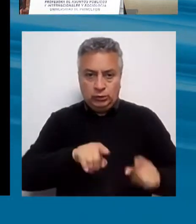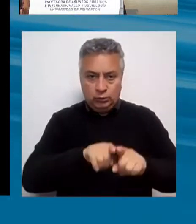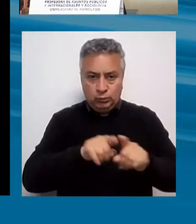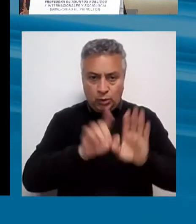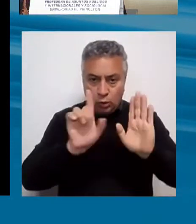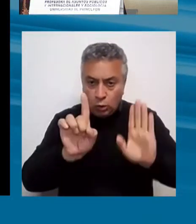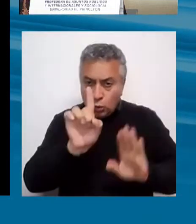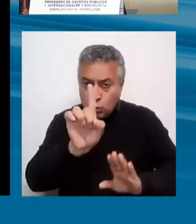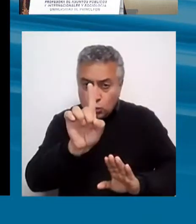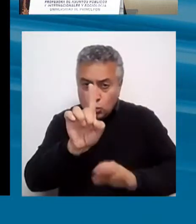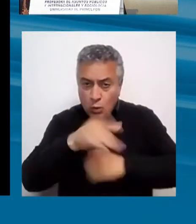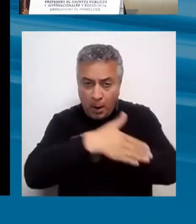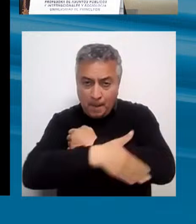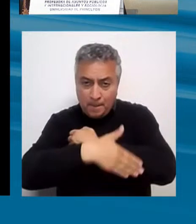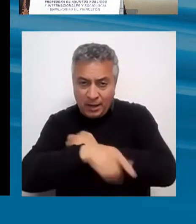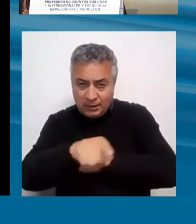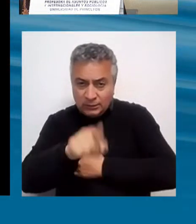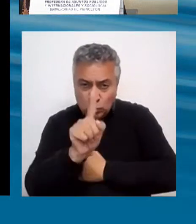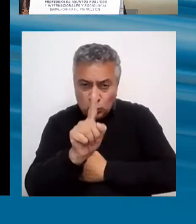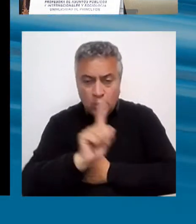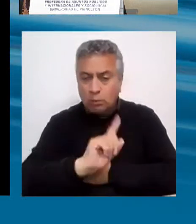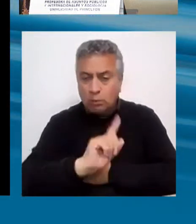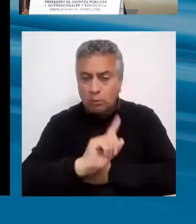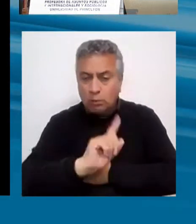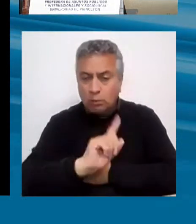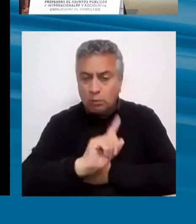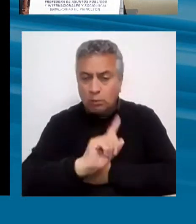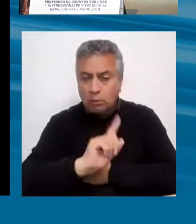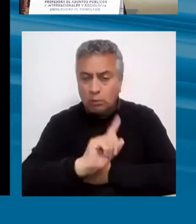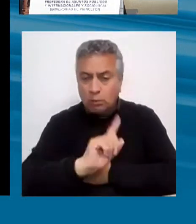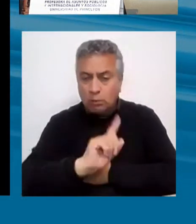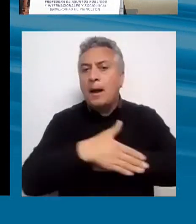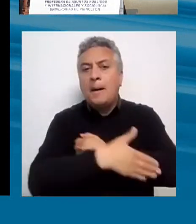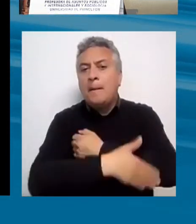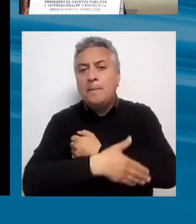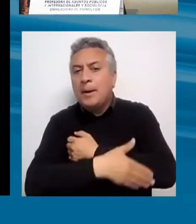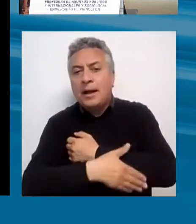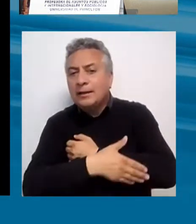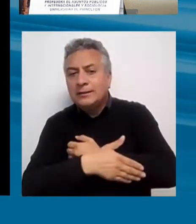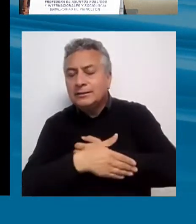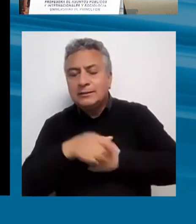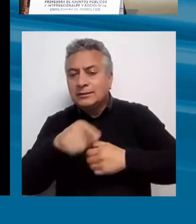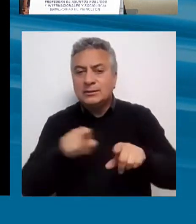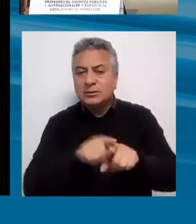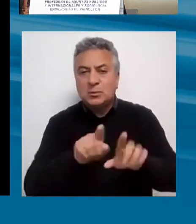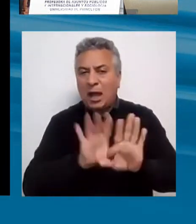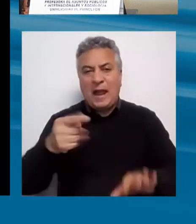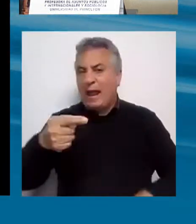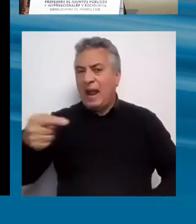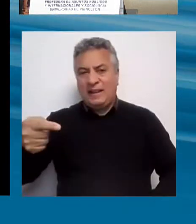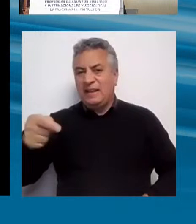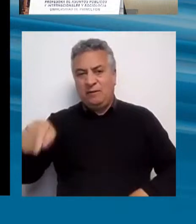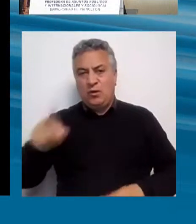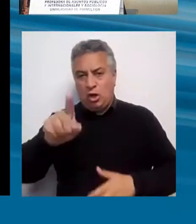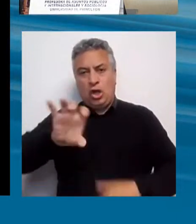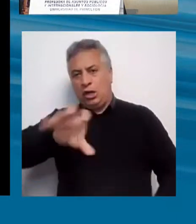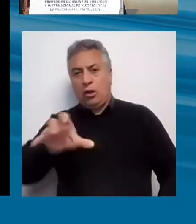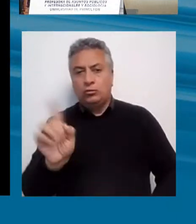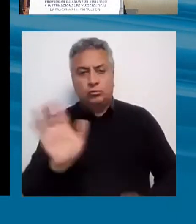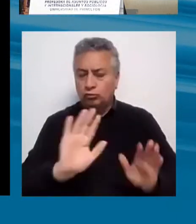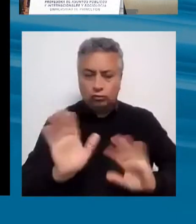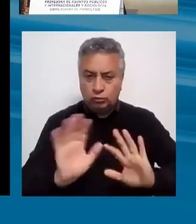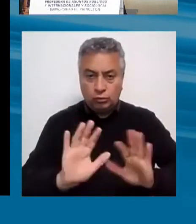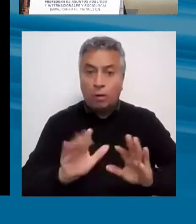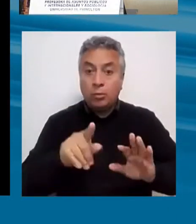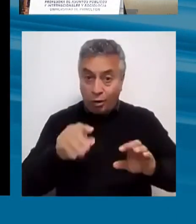out a country as if this country were a negative example of the region, but unfortunately,